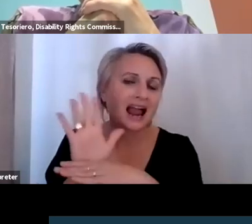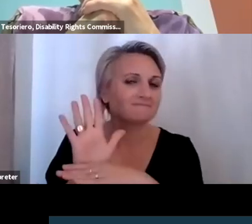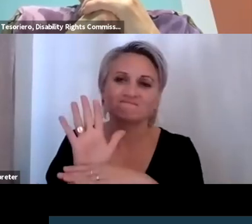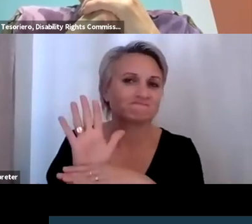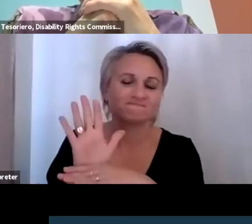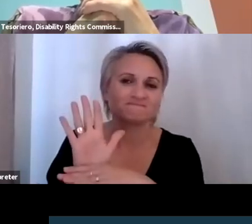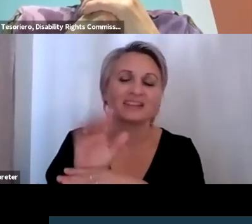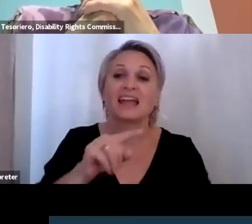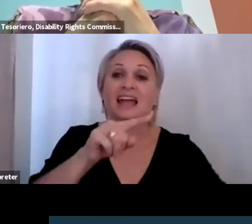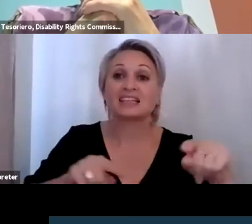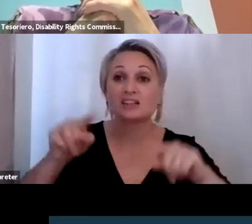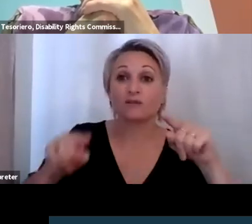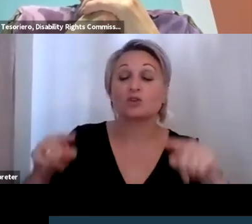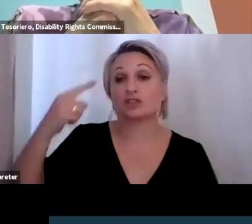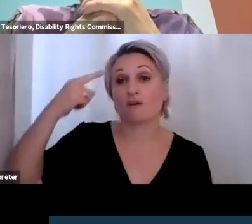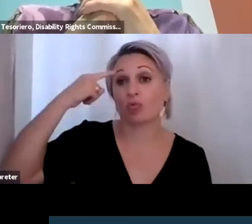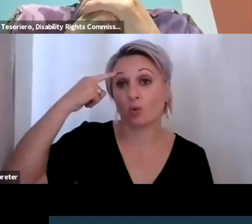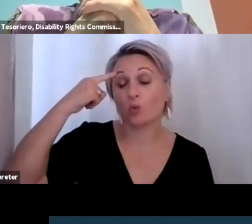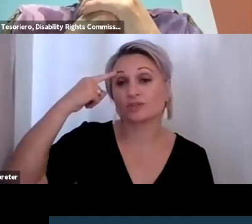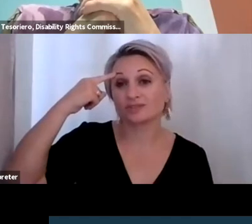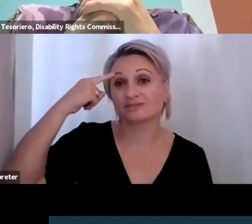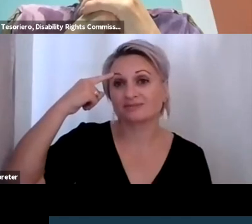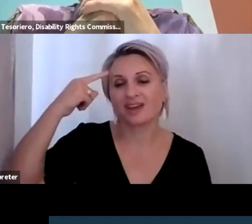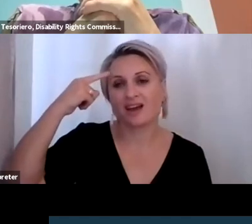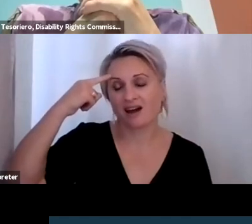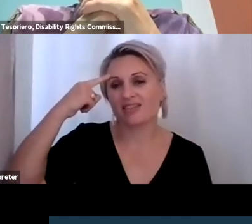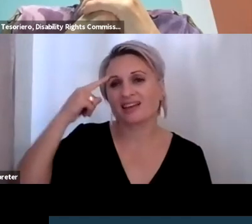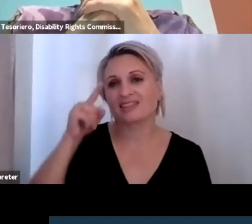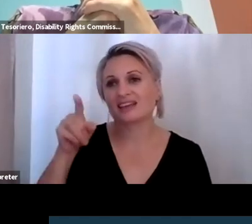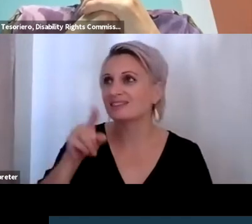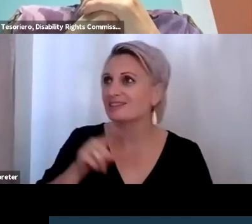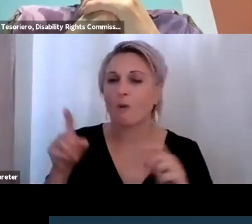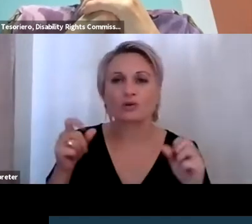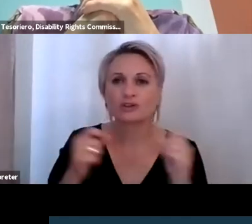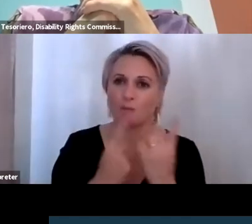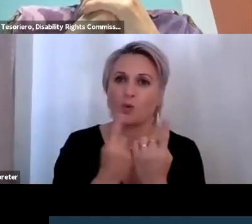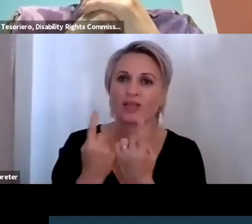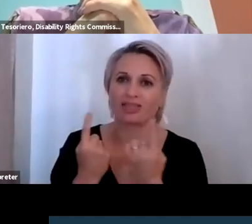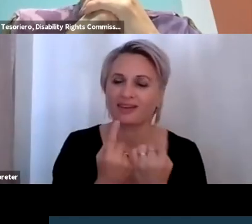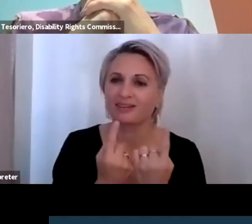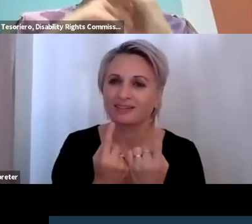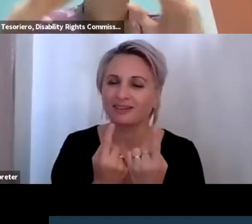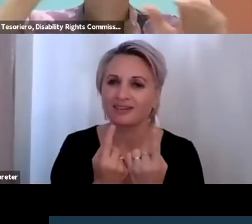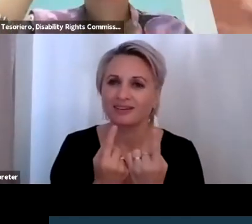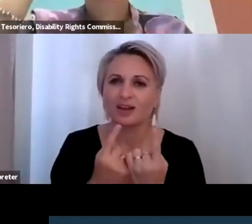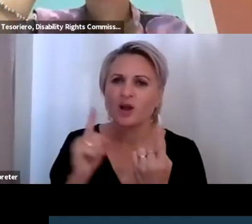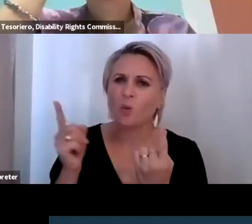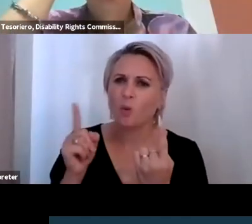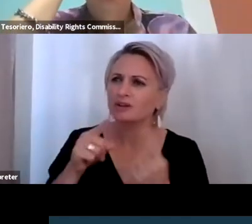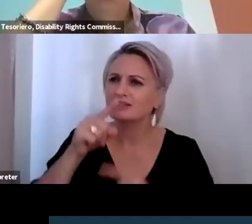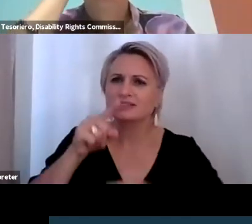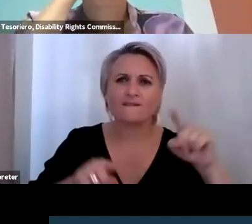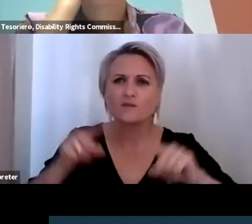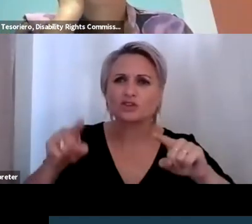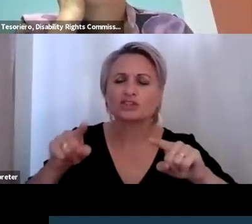thought. I think that's the most important thing is, you know, what is the diversity you have around the